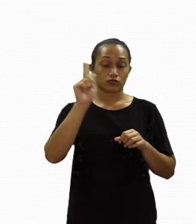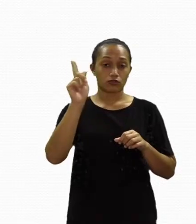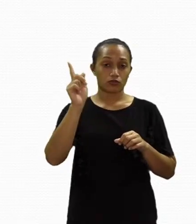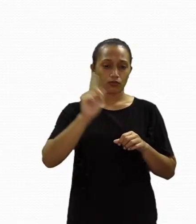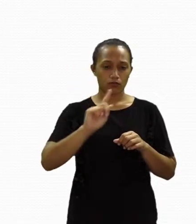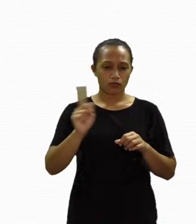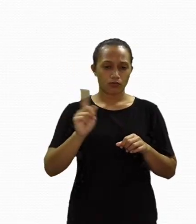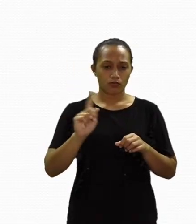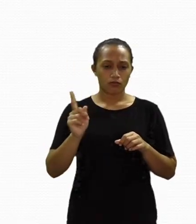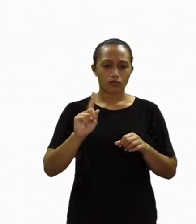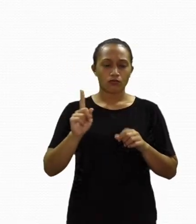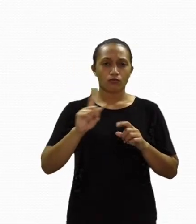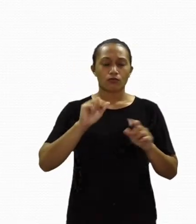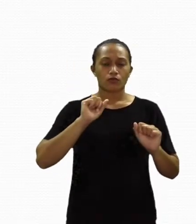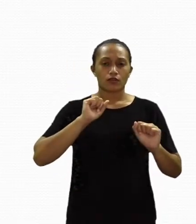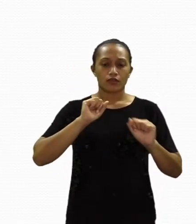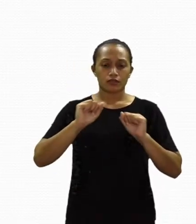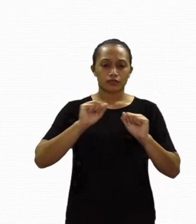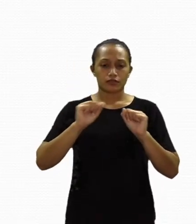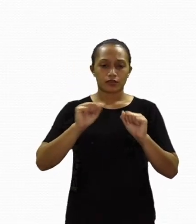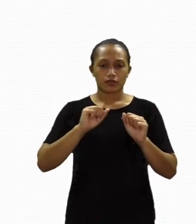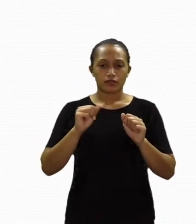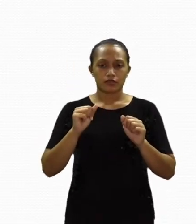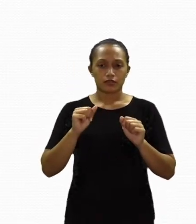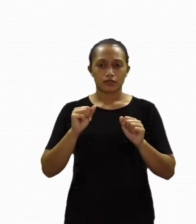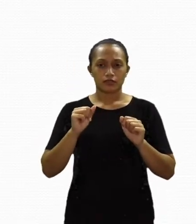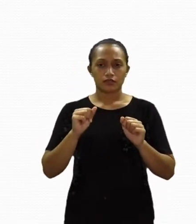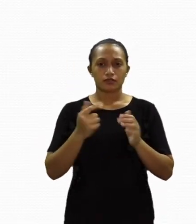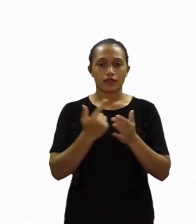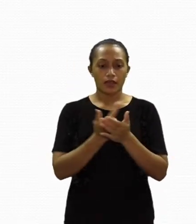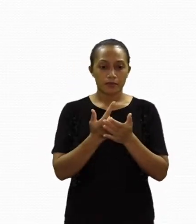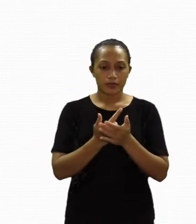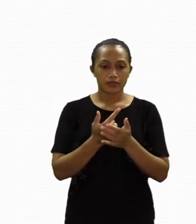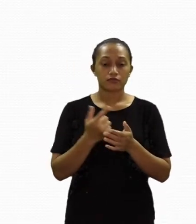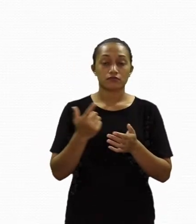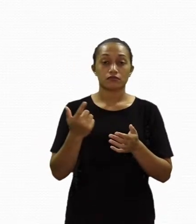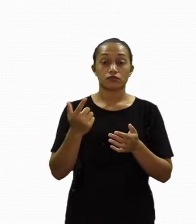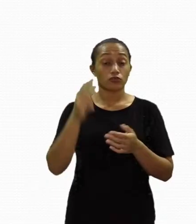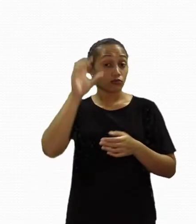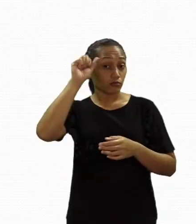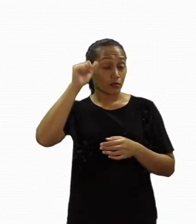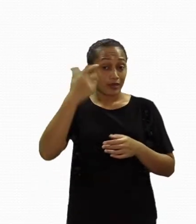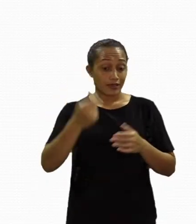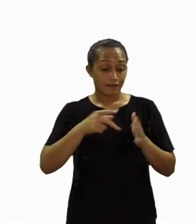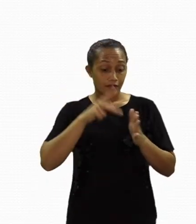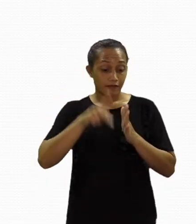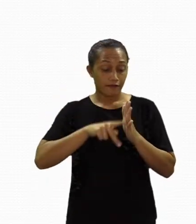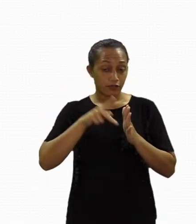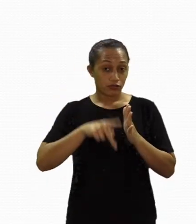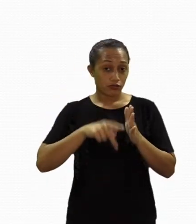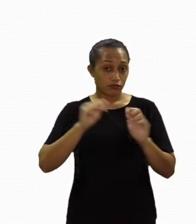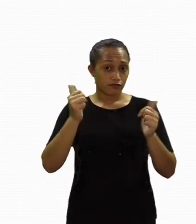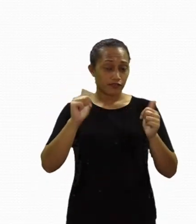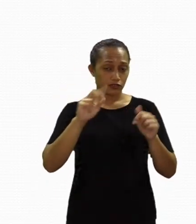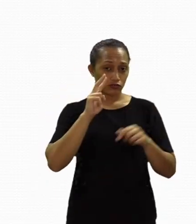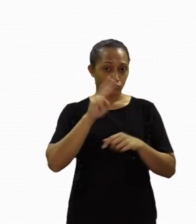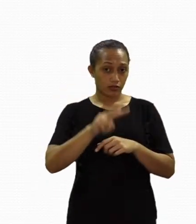What effect did exercise have on your heart rate? Mantua foi tamai ti elza to video clip le sa mata.